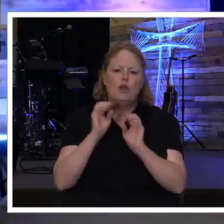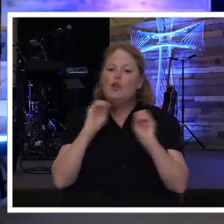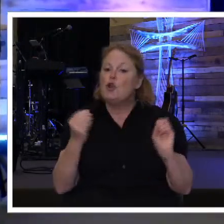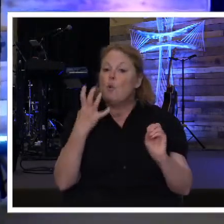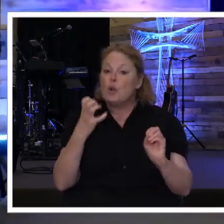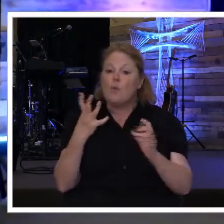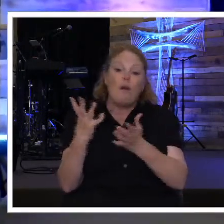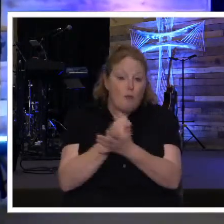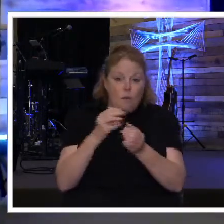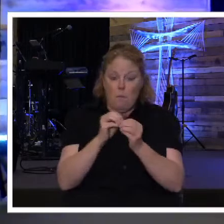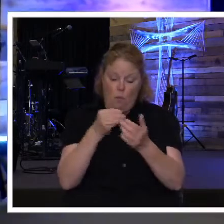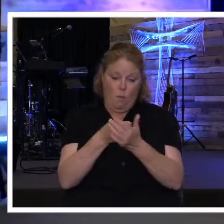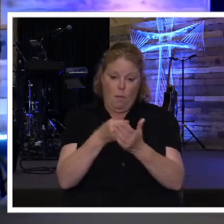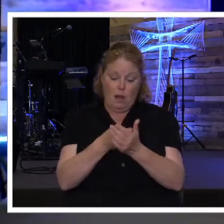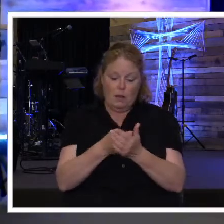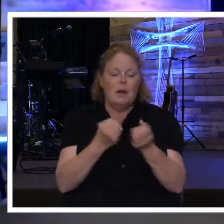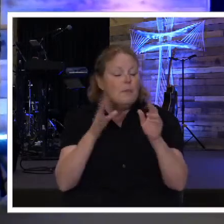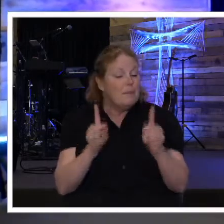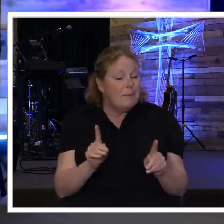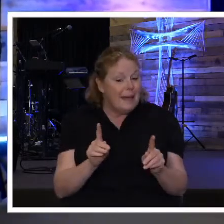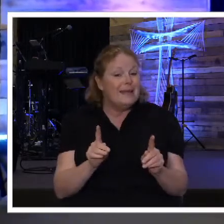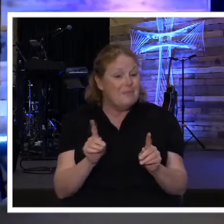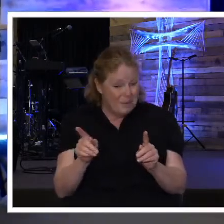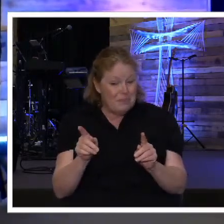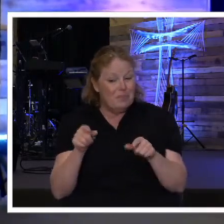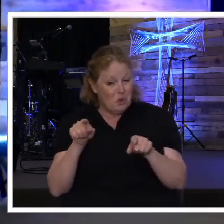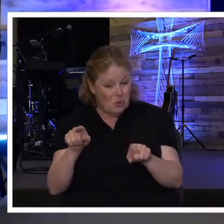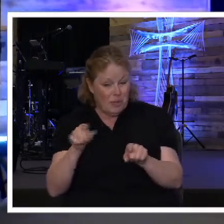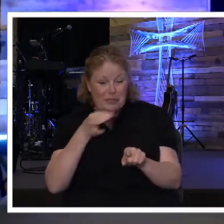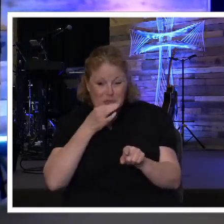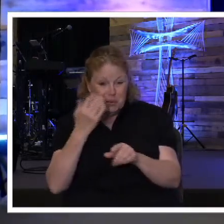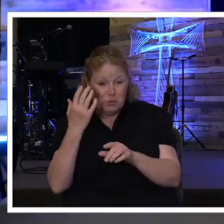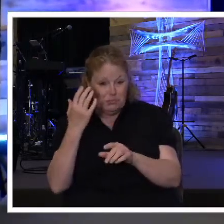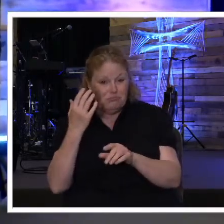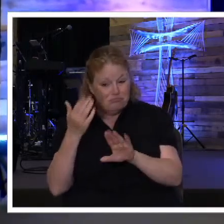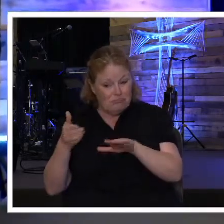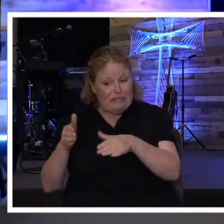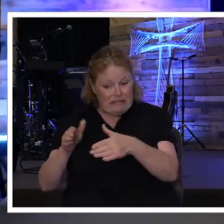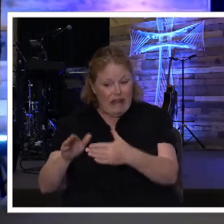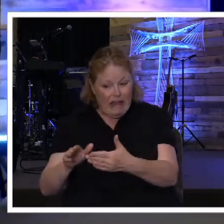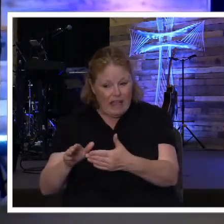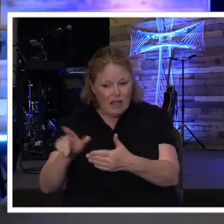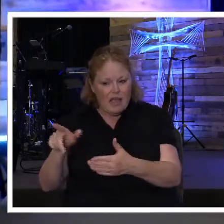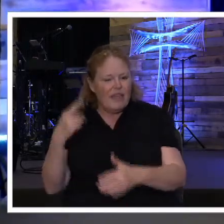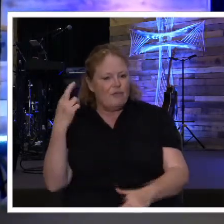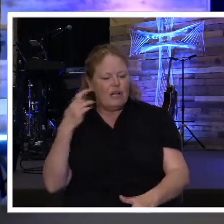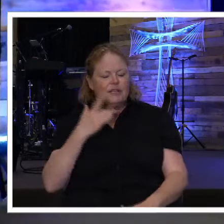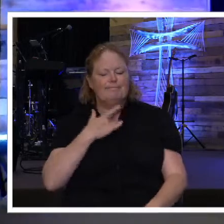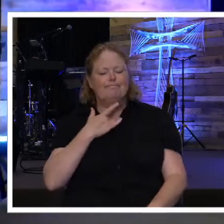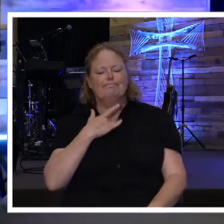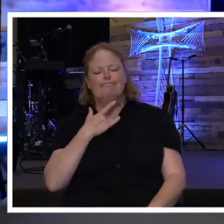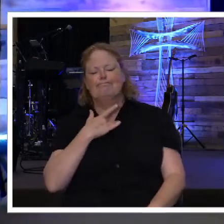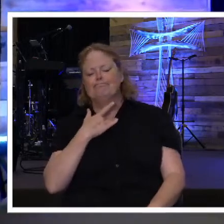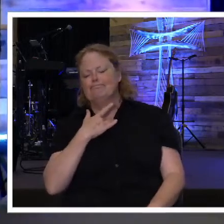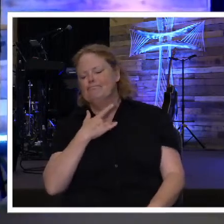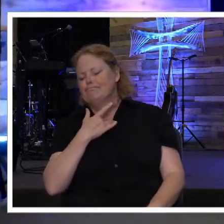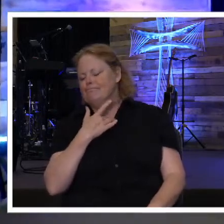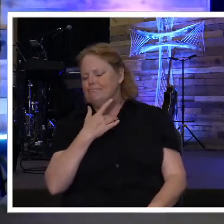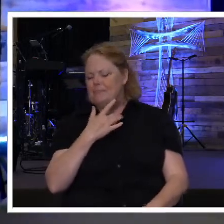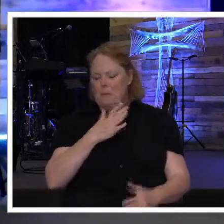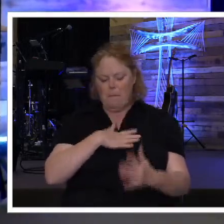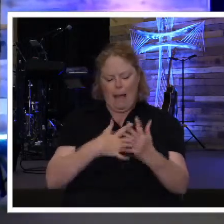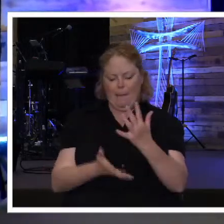people tell me, as life on this earth was growing short for them, that they recognized that they had prioritized the